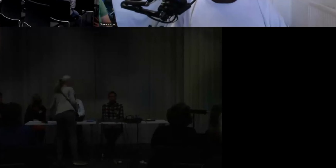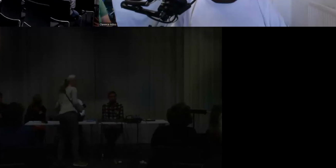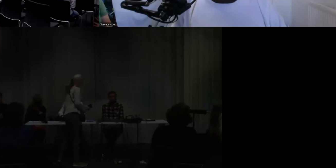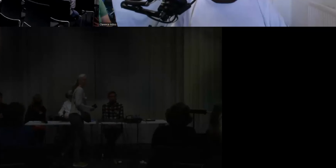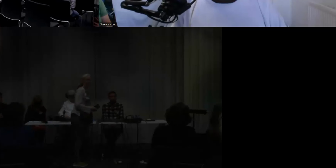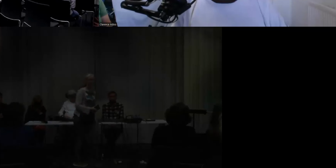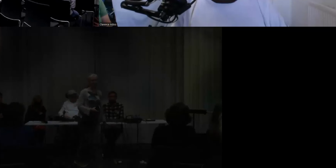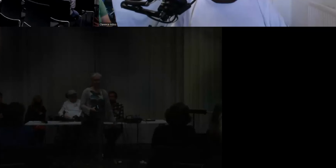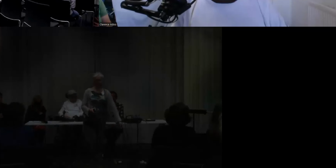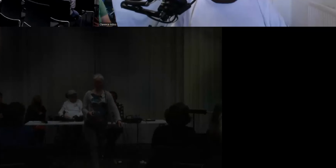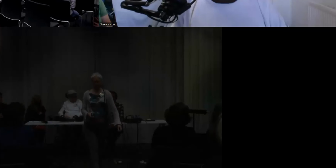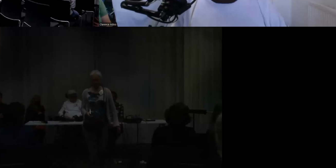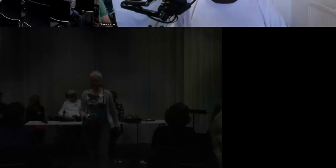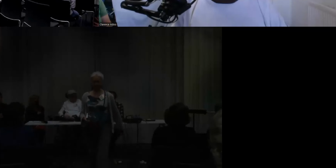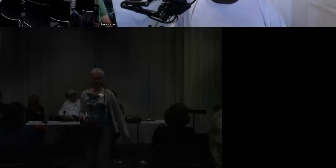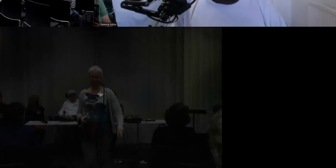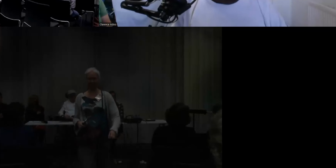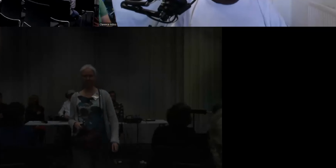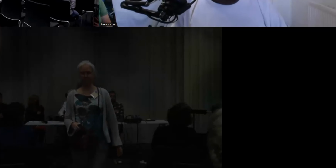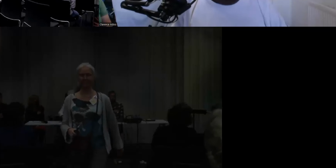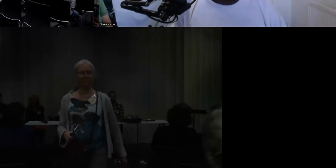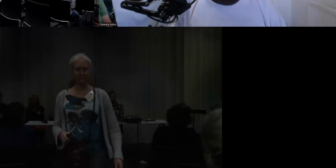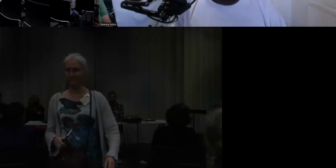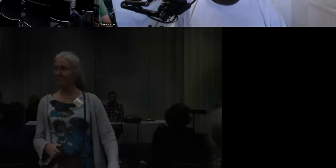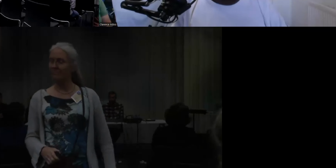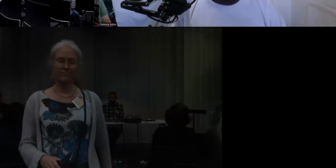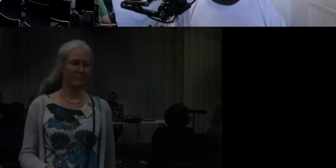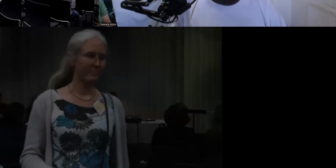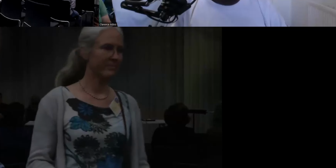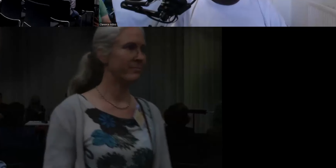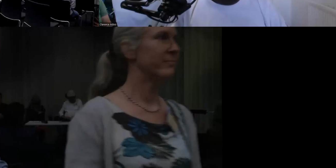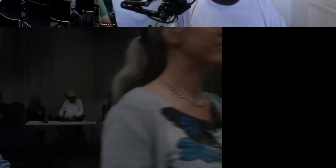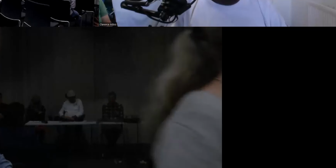Oscar, what do you think? We're ready. Great. Almost.